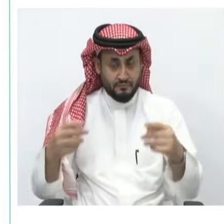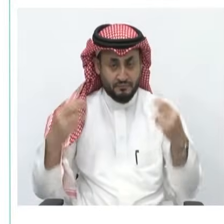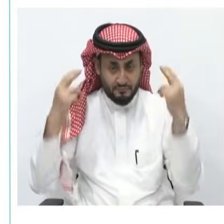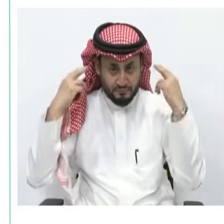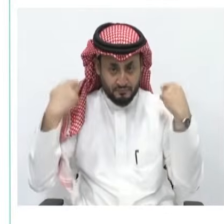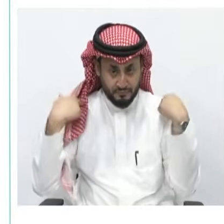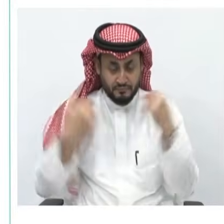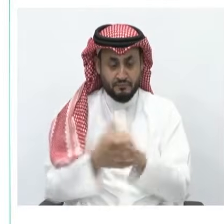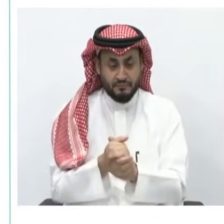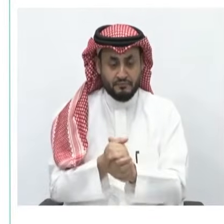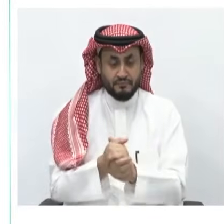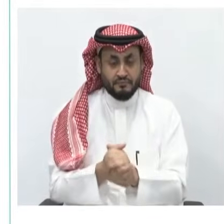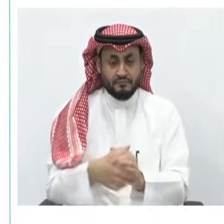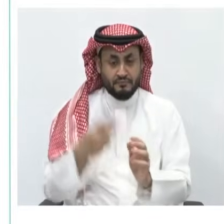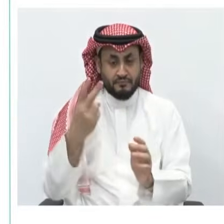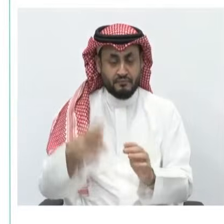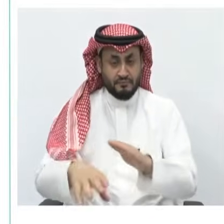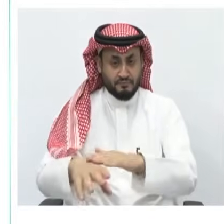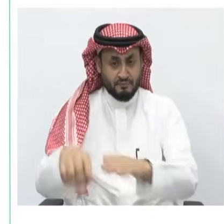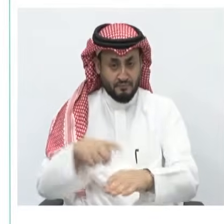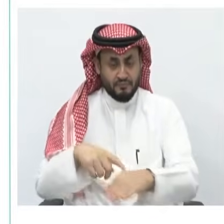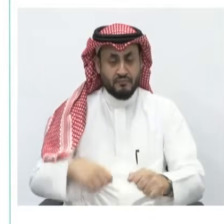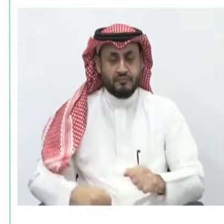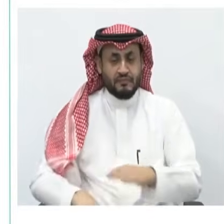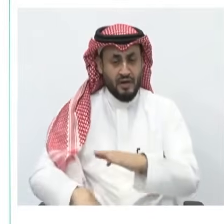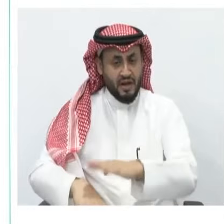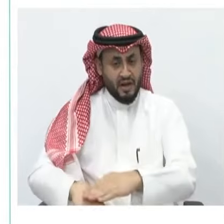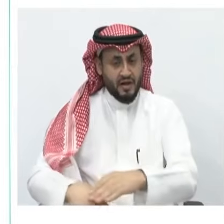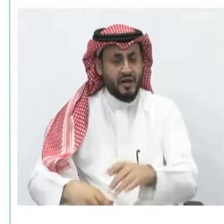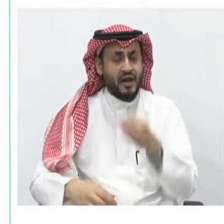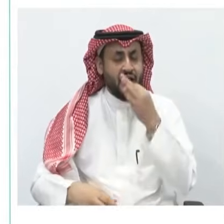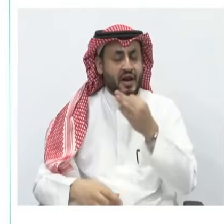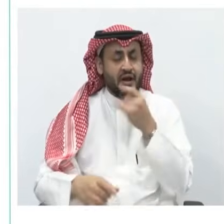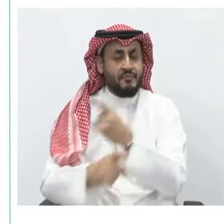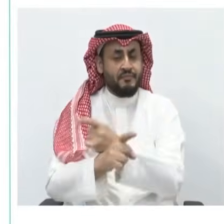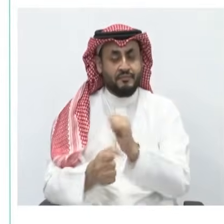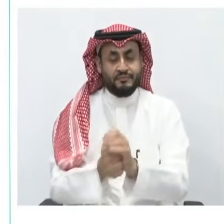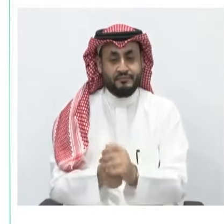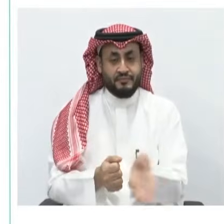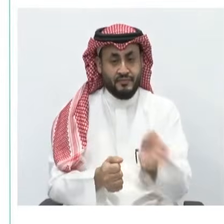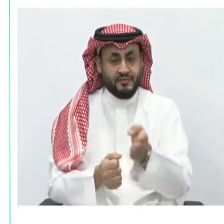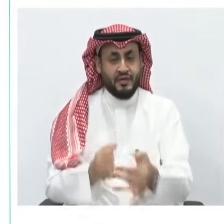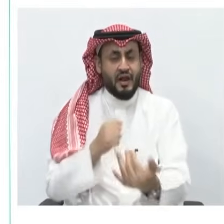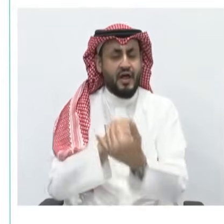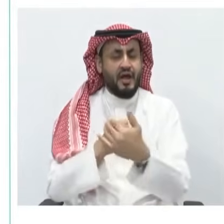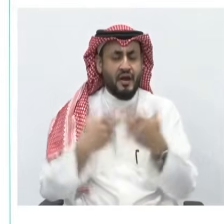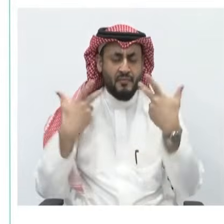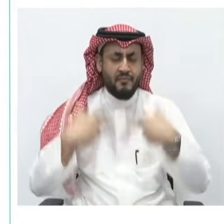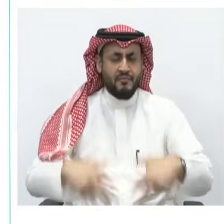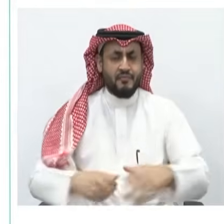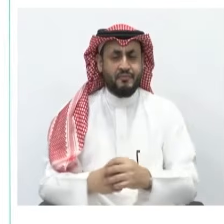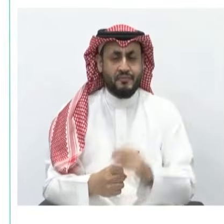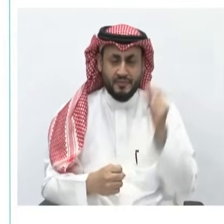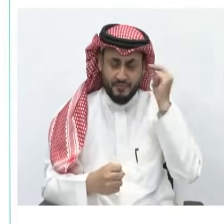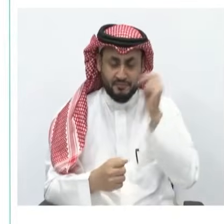shoulders chant, touch the body part the teacher says, and learn some body